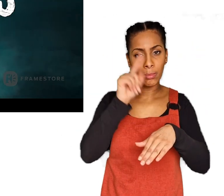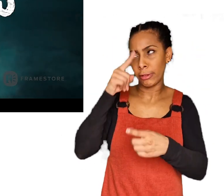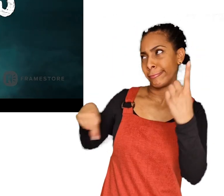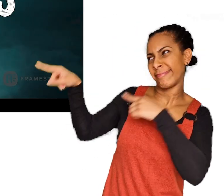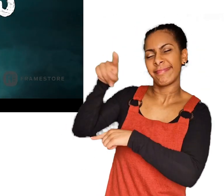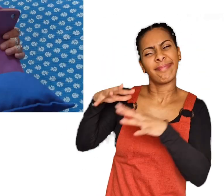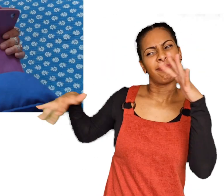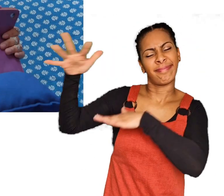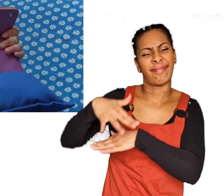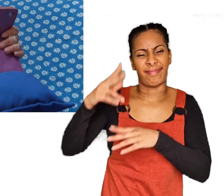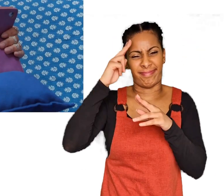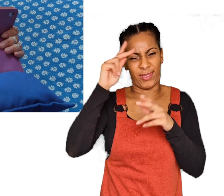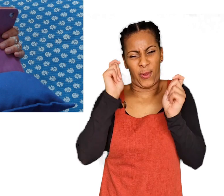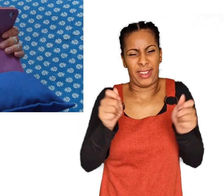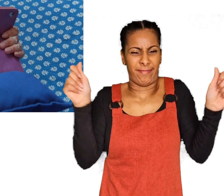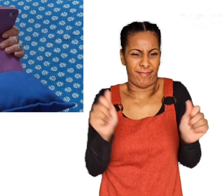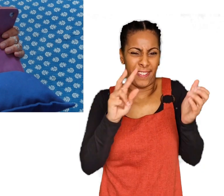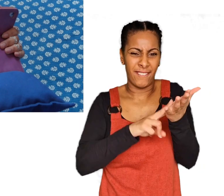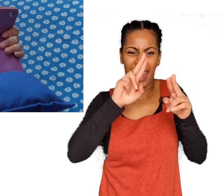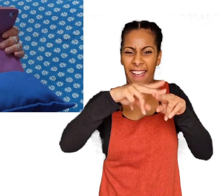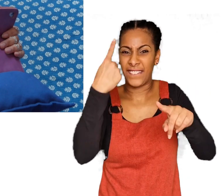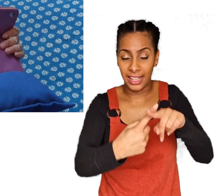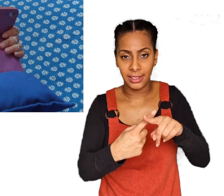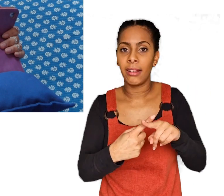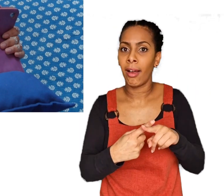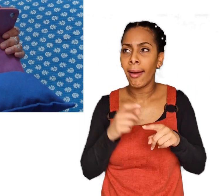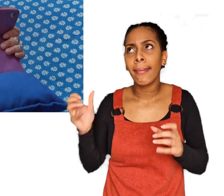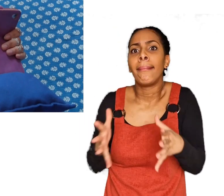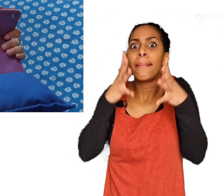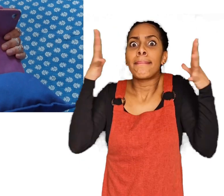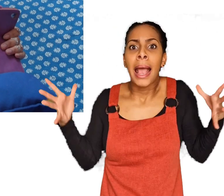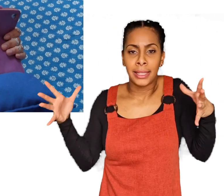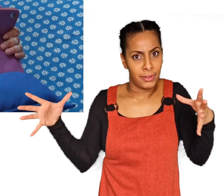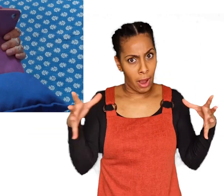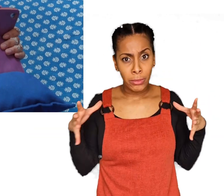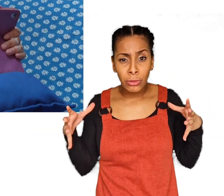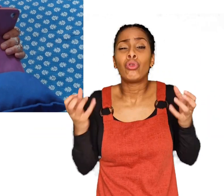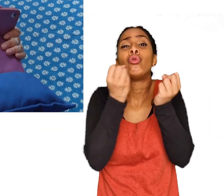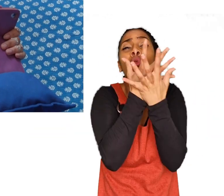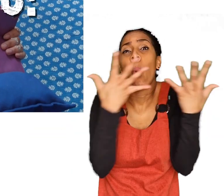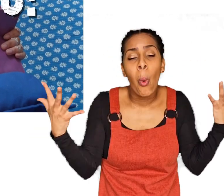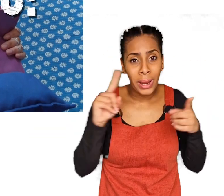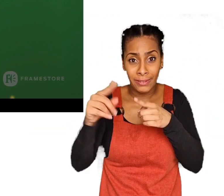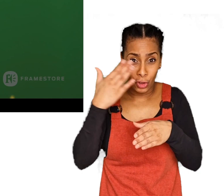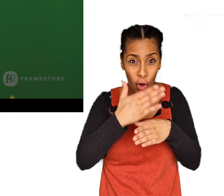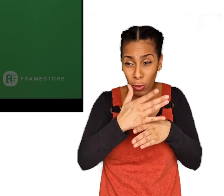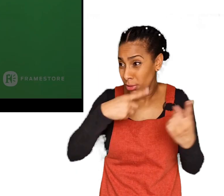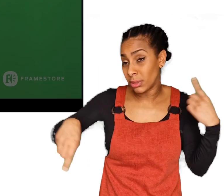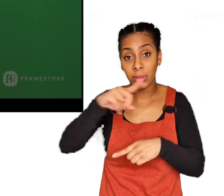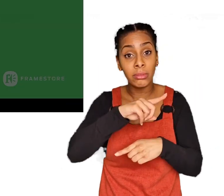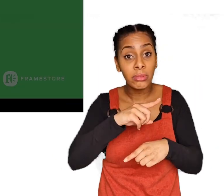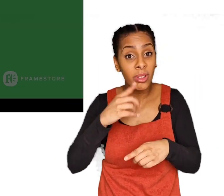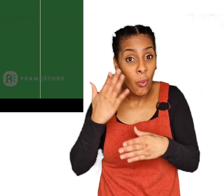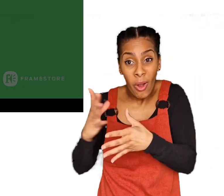call it VFX. And they have like a massive VFX department, literally so many jobs. And they all